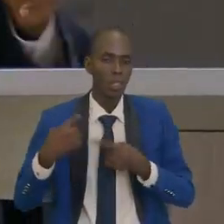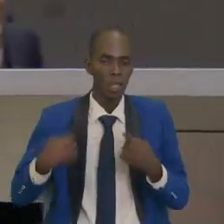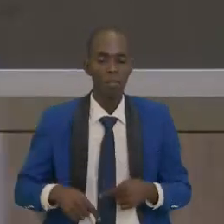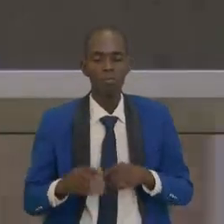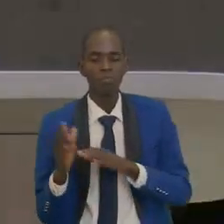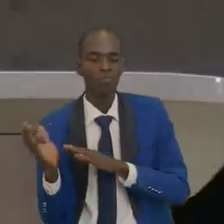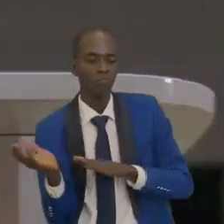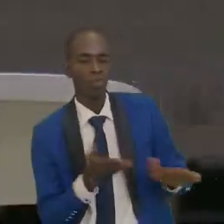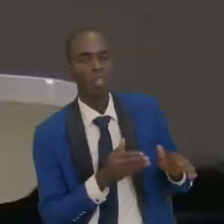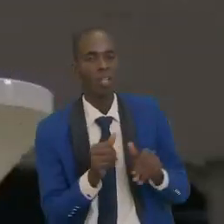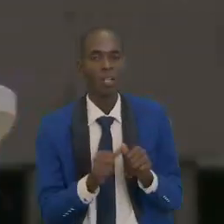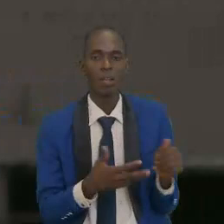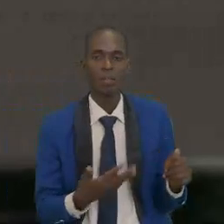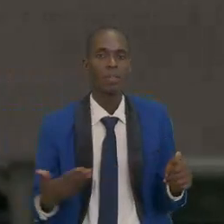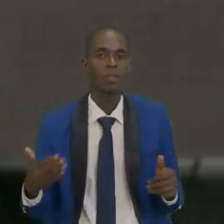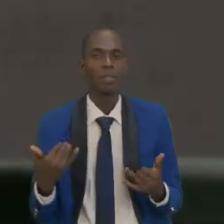everything